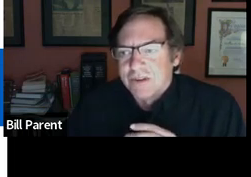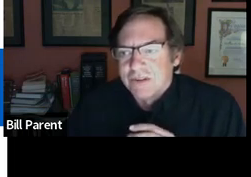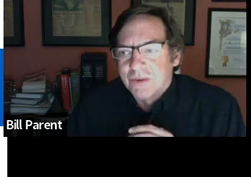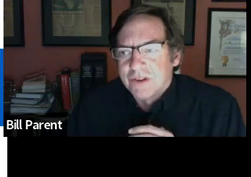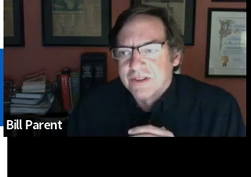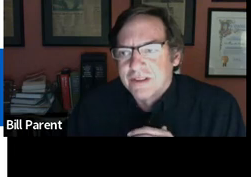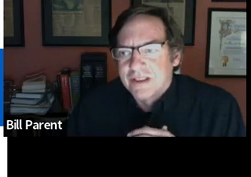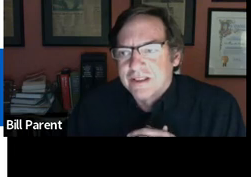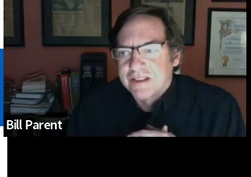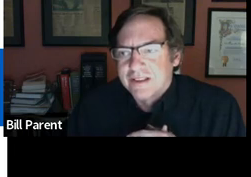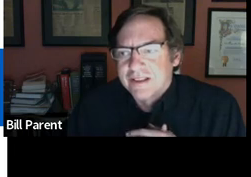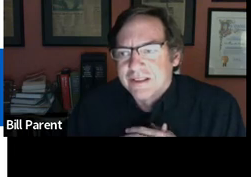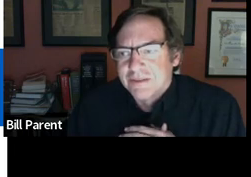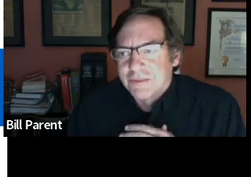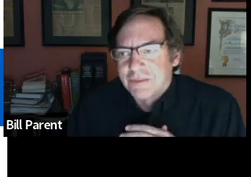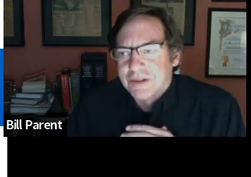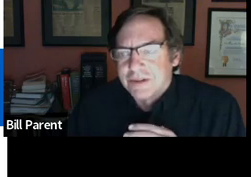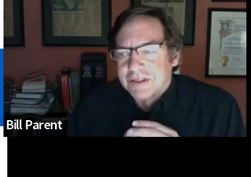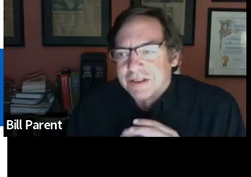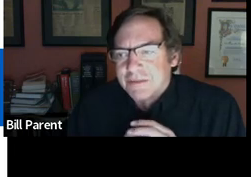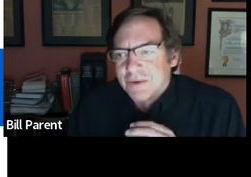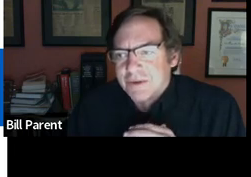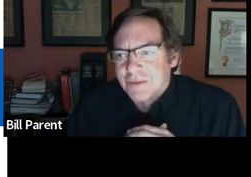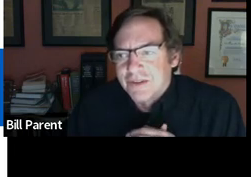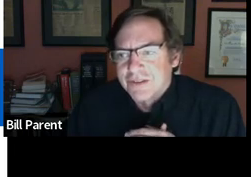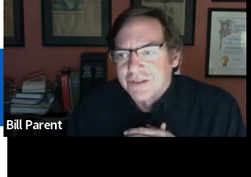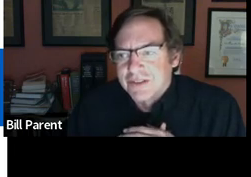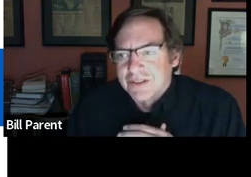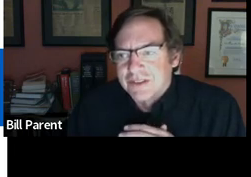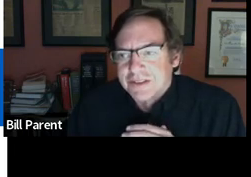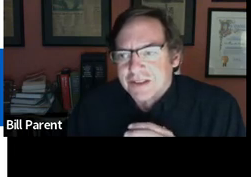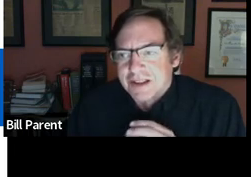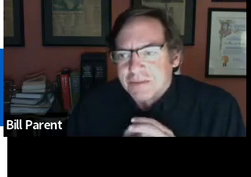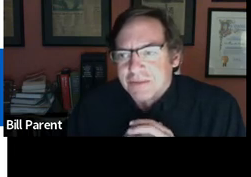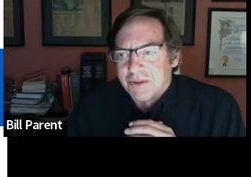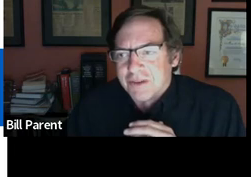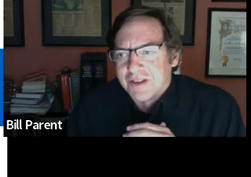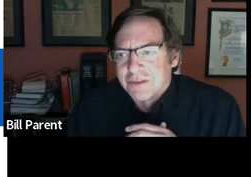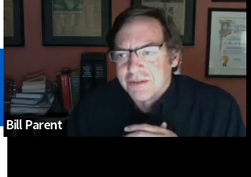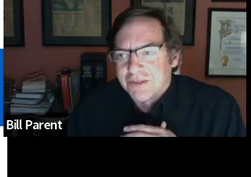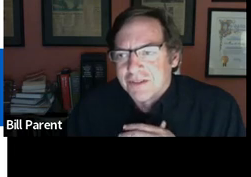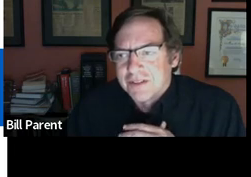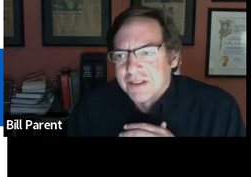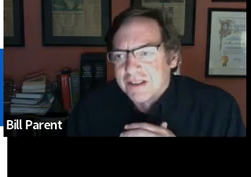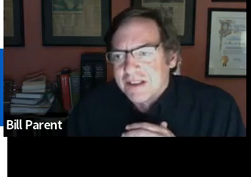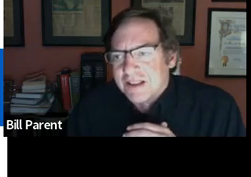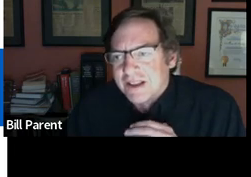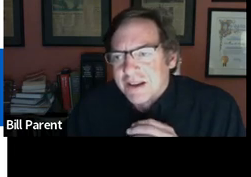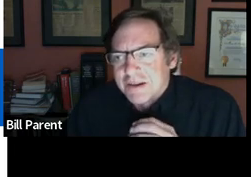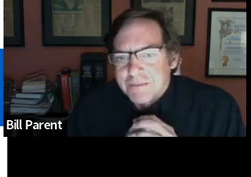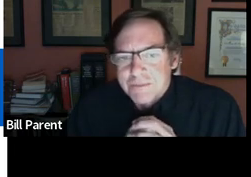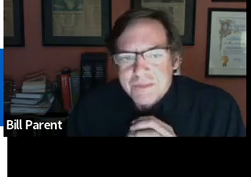getting worse and worse and more and more service resistant before they're eligible for service.